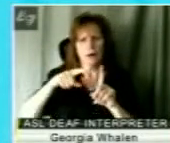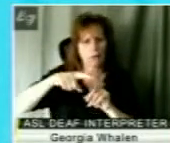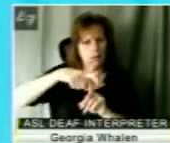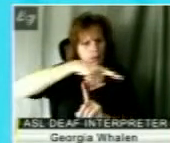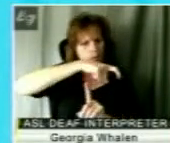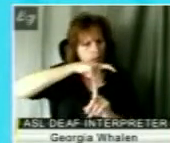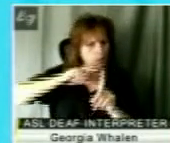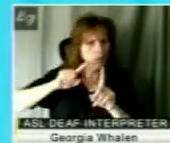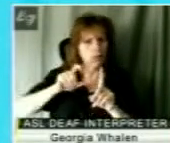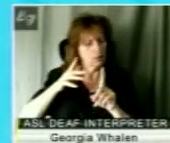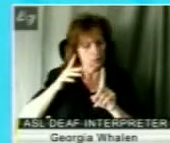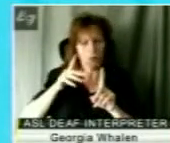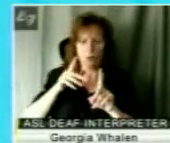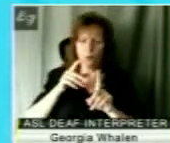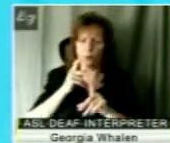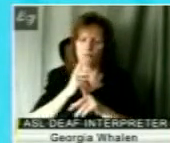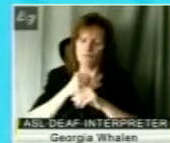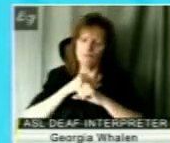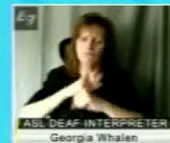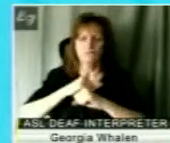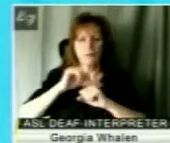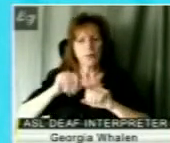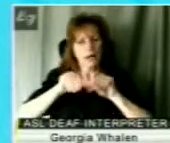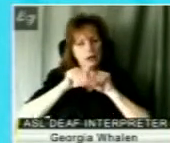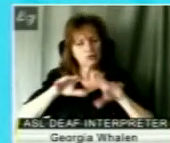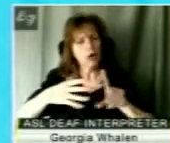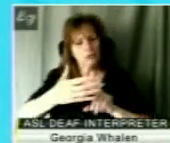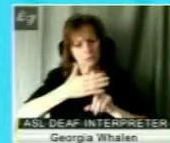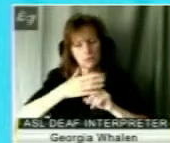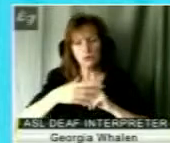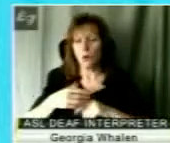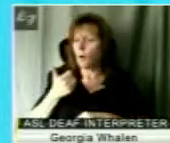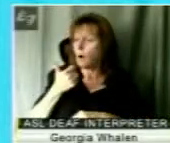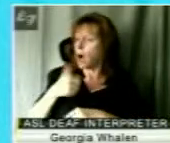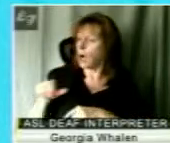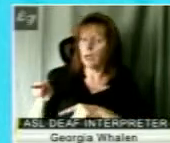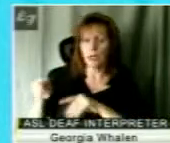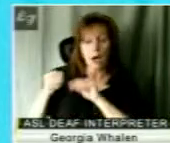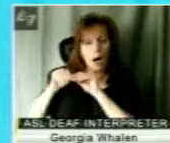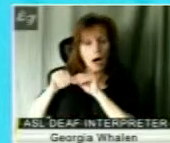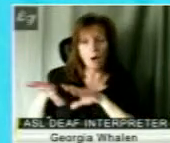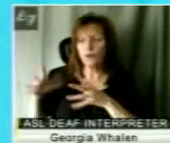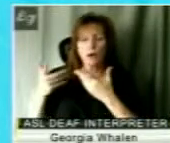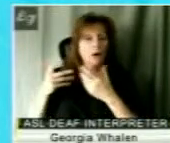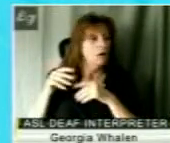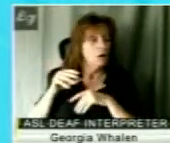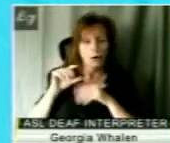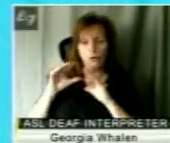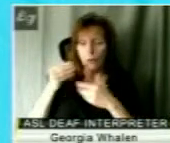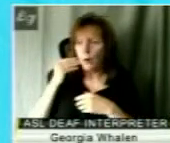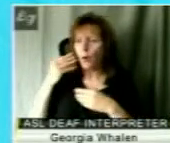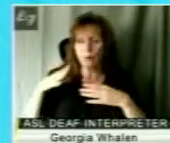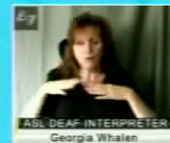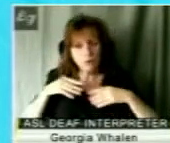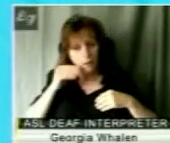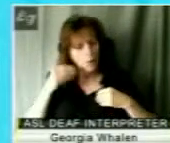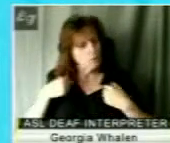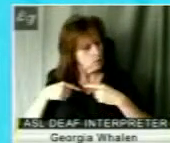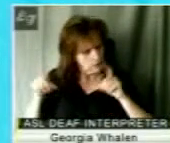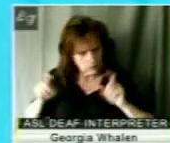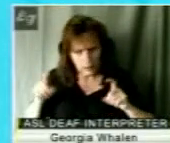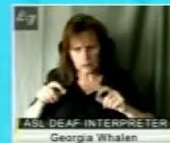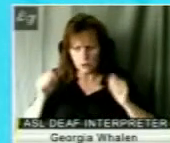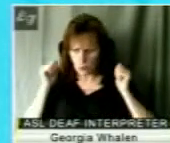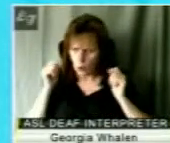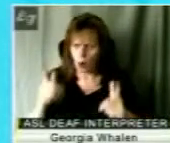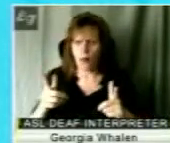We're of course wanted to look at any outbreaks in any sort of congregate setting and making sure we're doing testing around those. And then we know that the